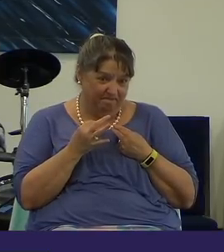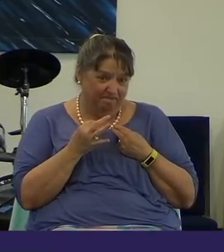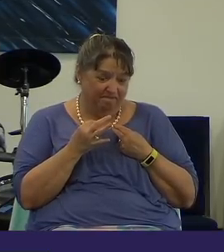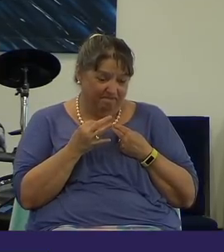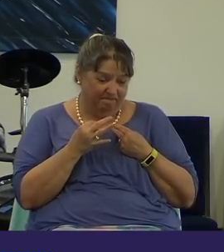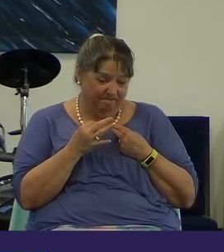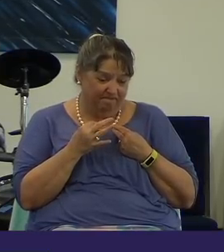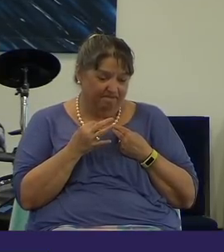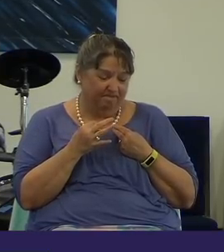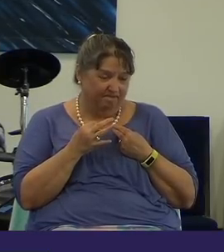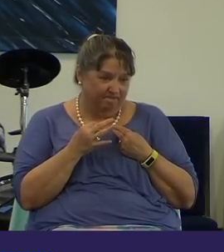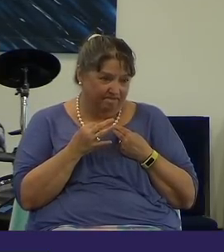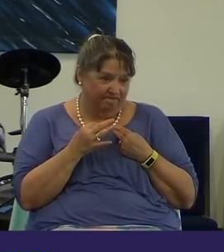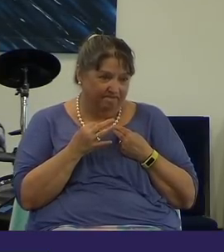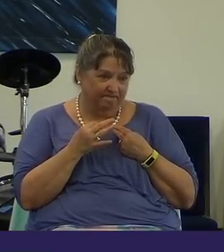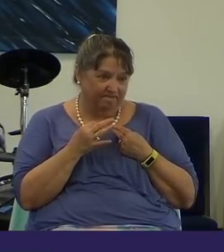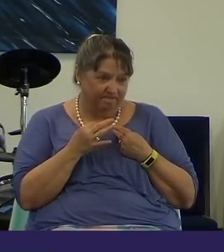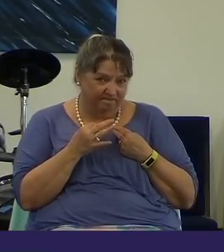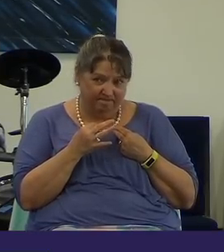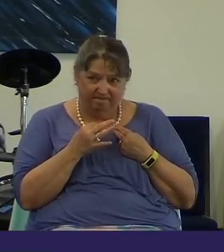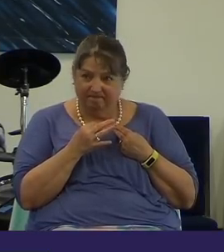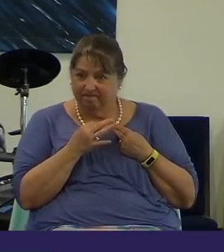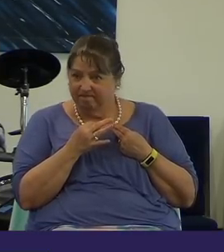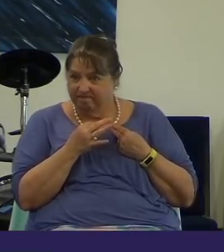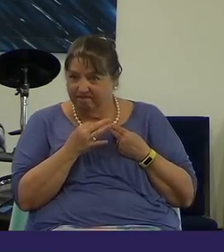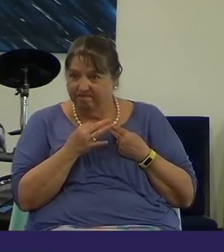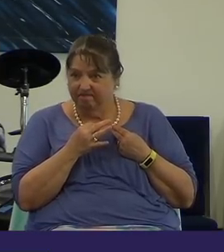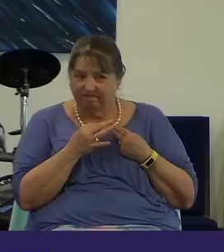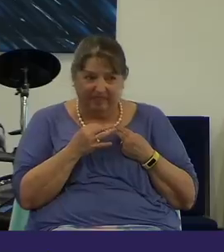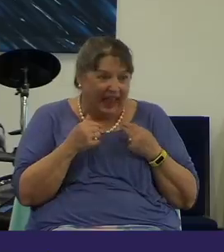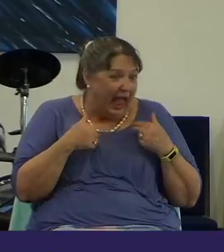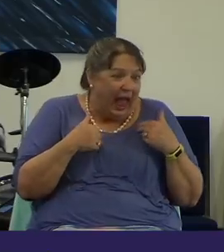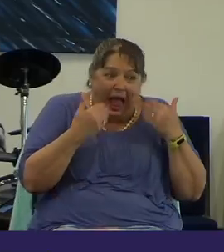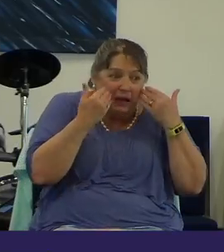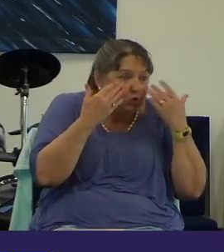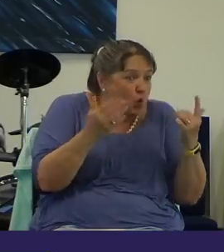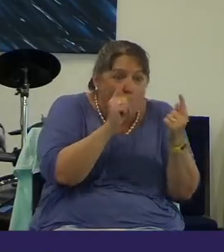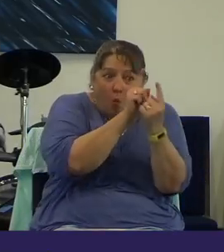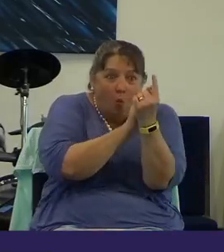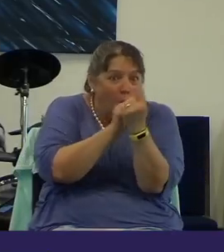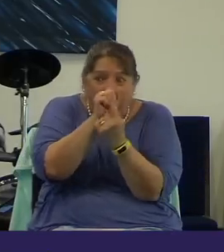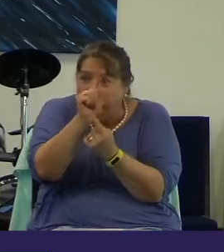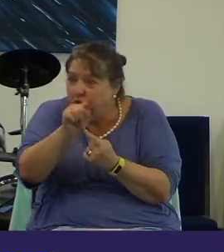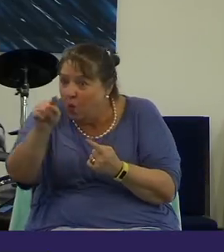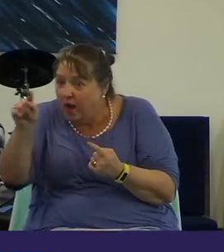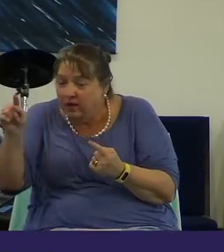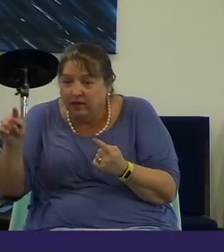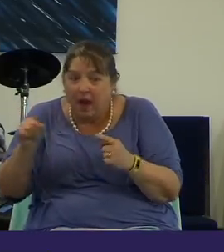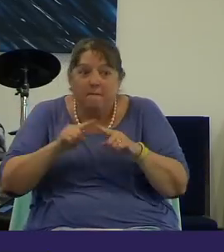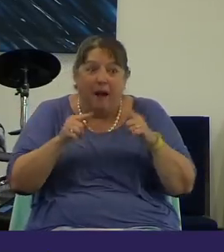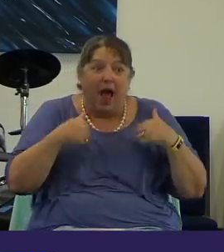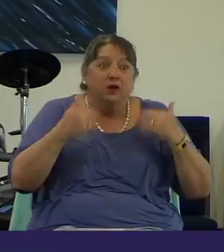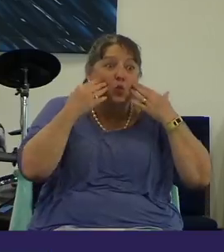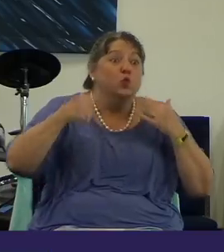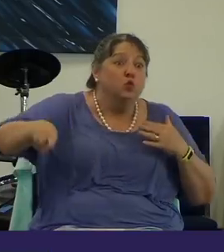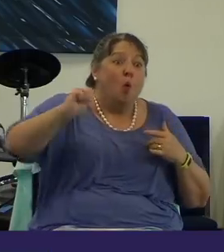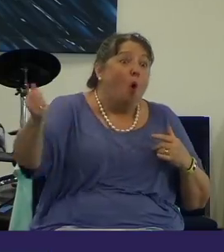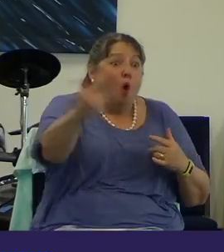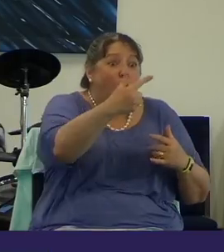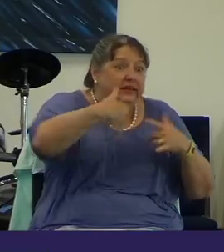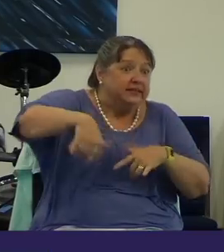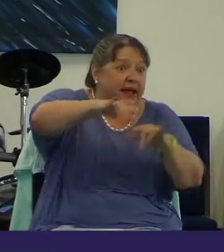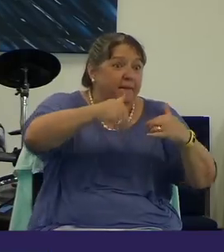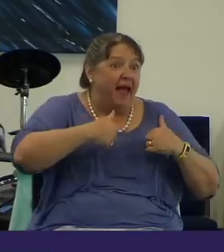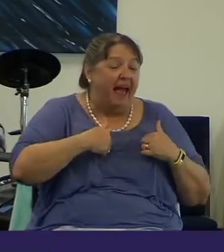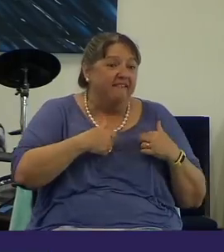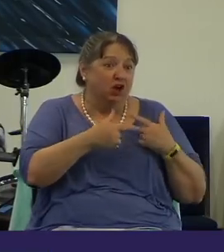I don't know everyone here this morning, but I know one thing, that everyone here this morning has a garden in his heart, a garden